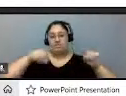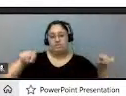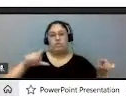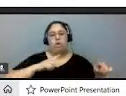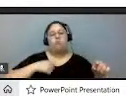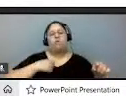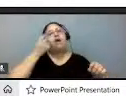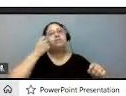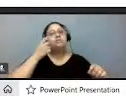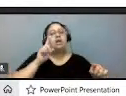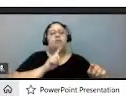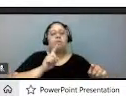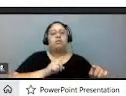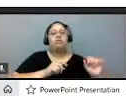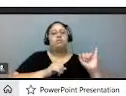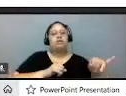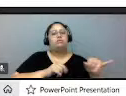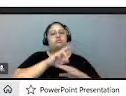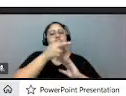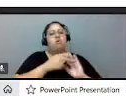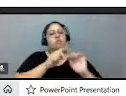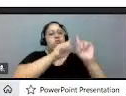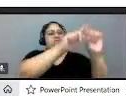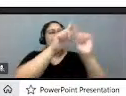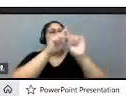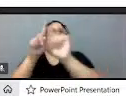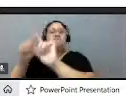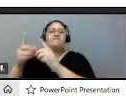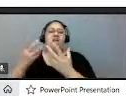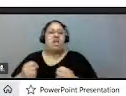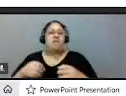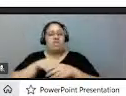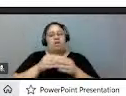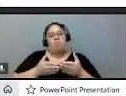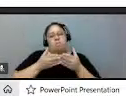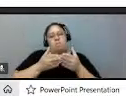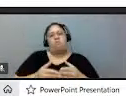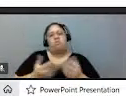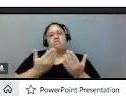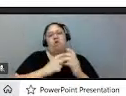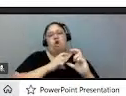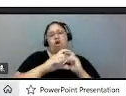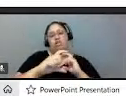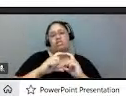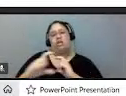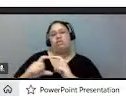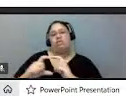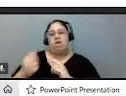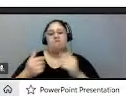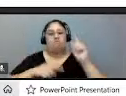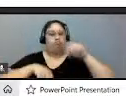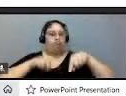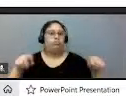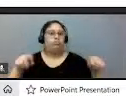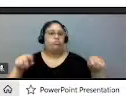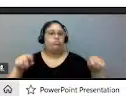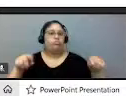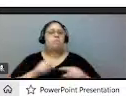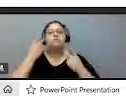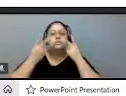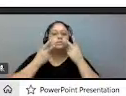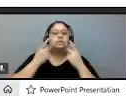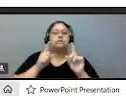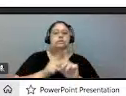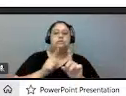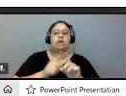we do understand um the role that the port of Cape toown plays and specifically around containers uh but more so over as we see